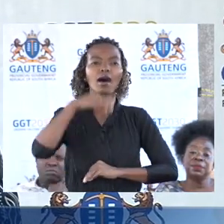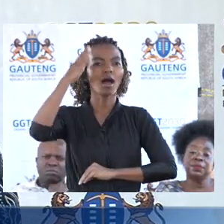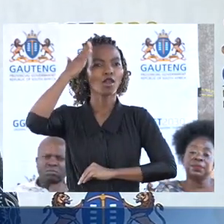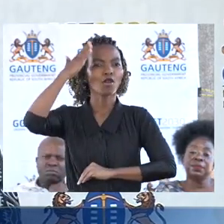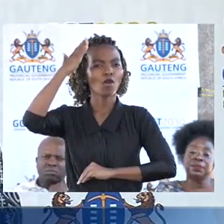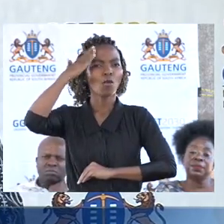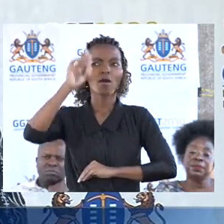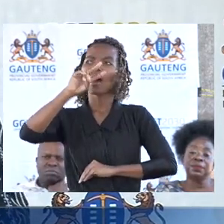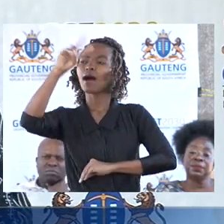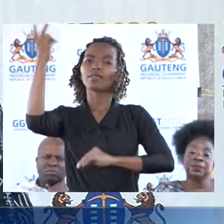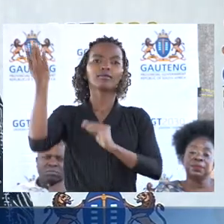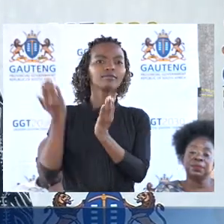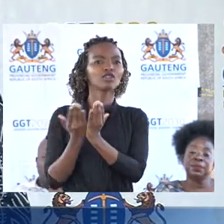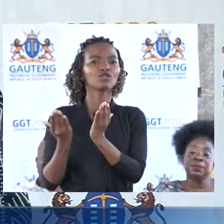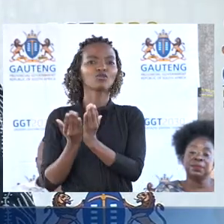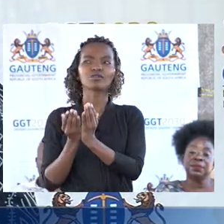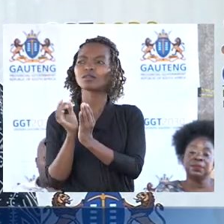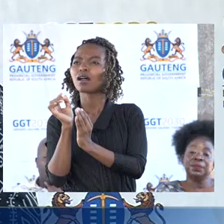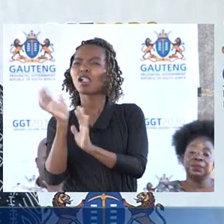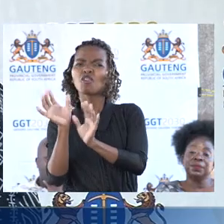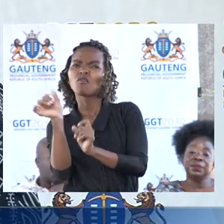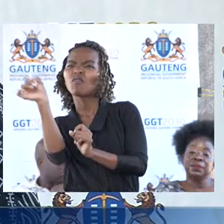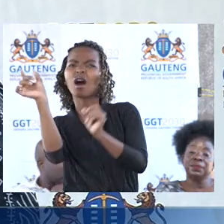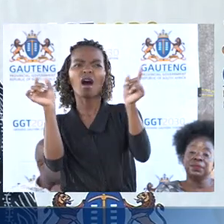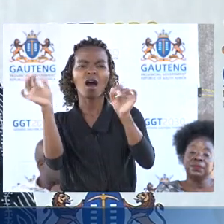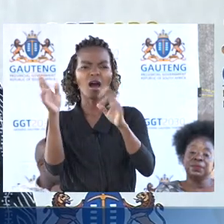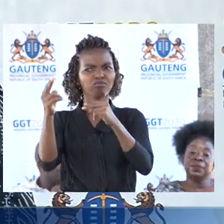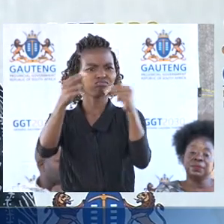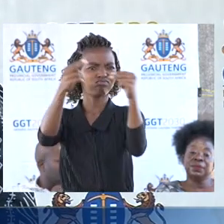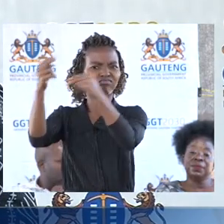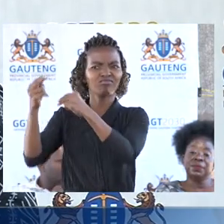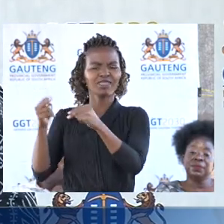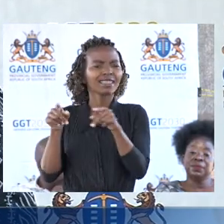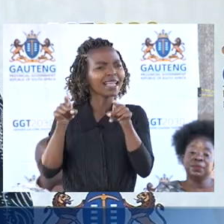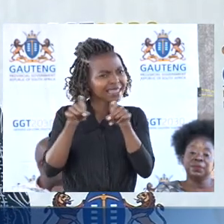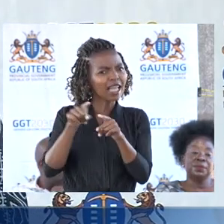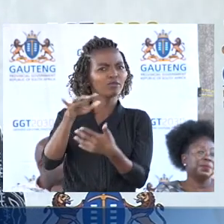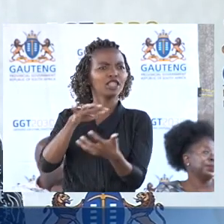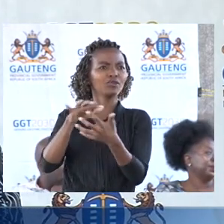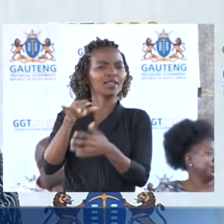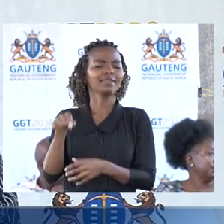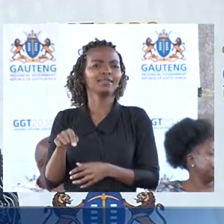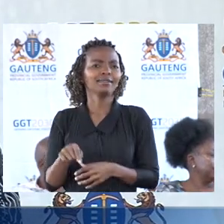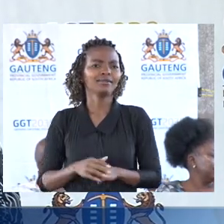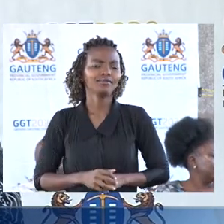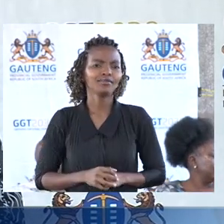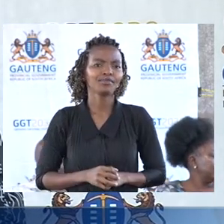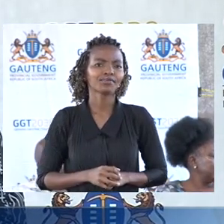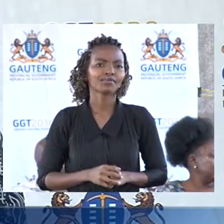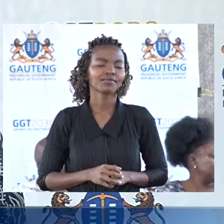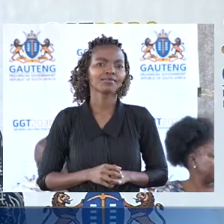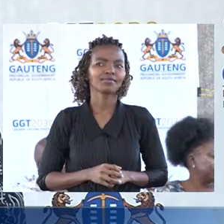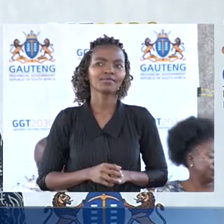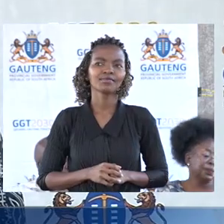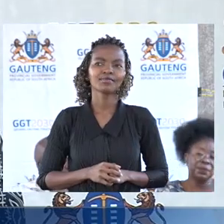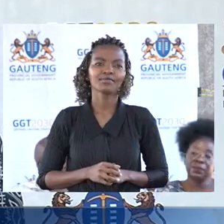there are other schools not far from here that are also in the same situation in Mayibuye.